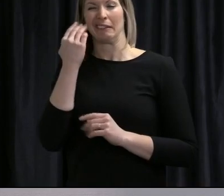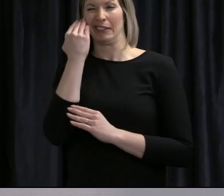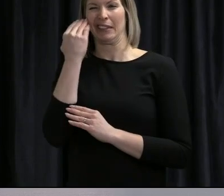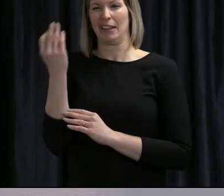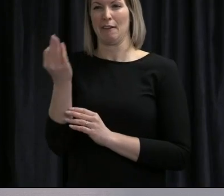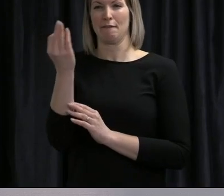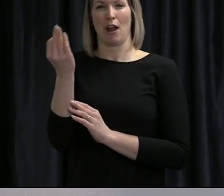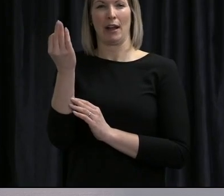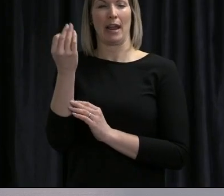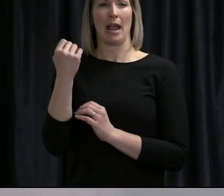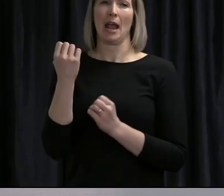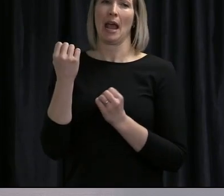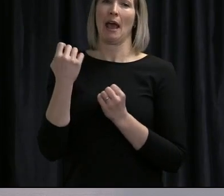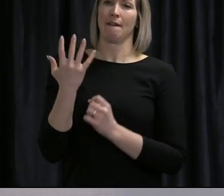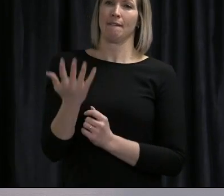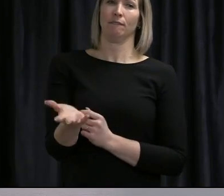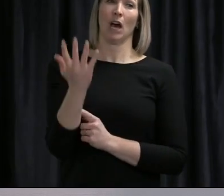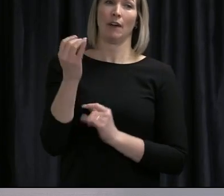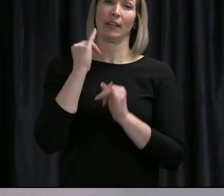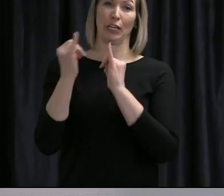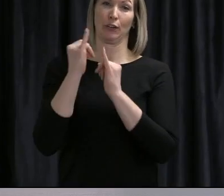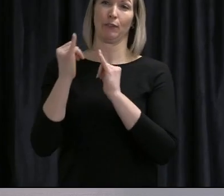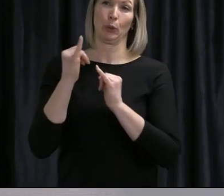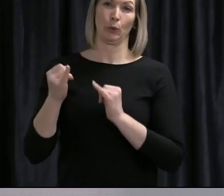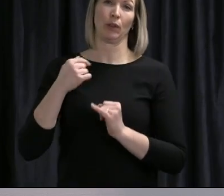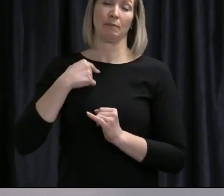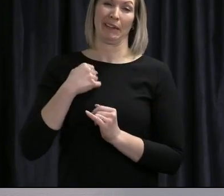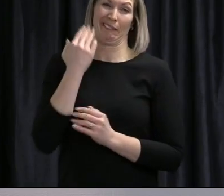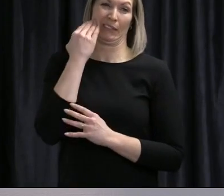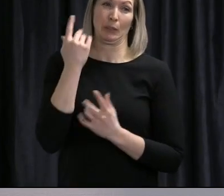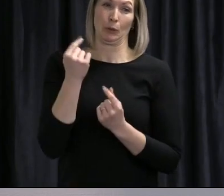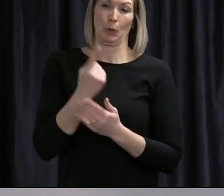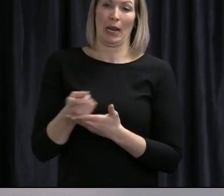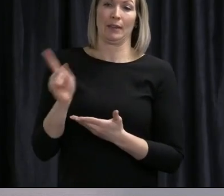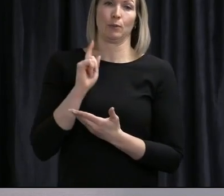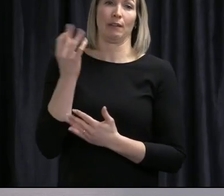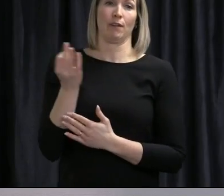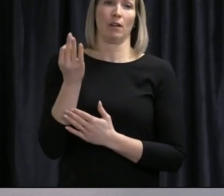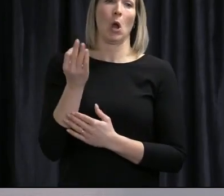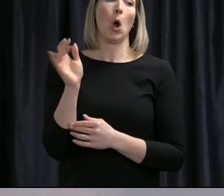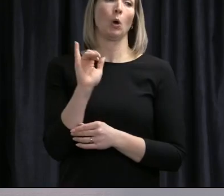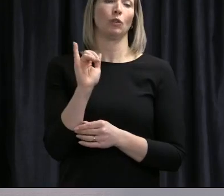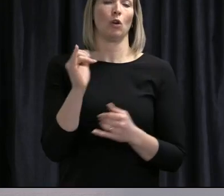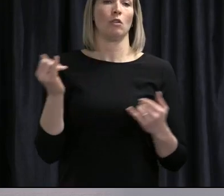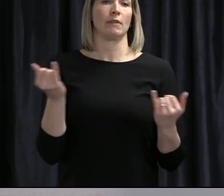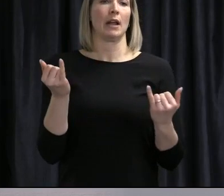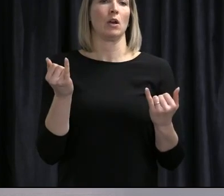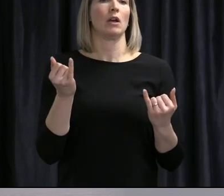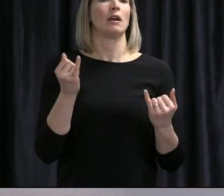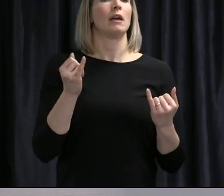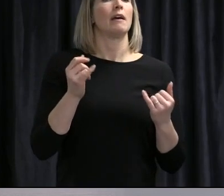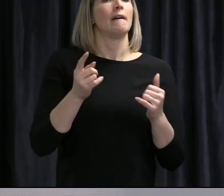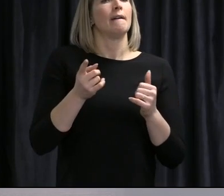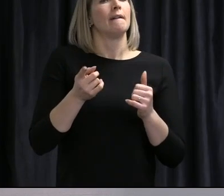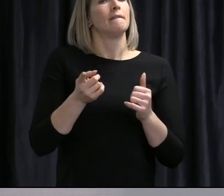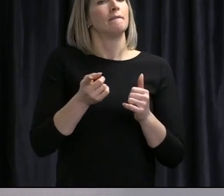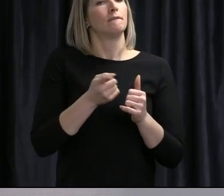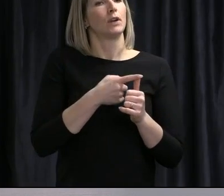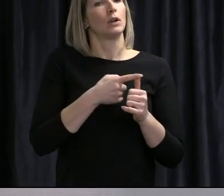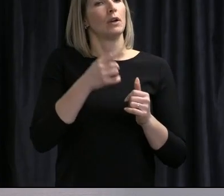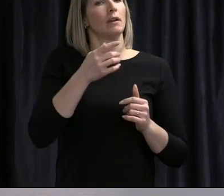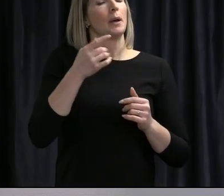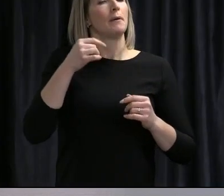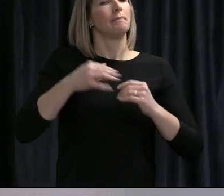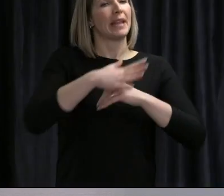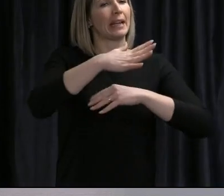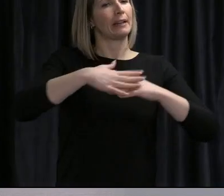from Ottawa. I think, as most people would know, there was First Minister's meetings that were with the national Indigenous leaders scheduled